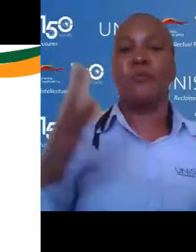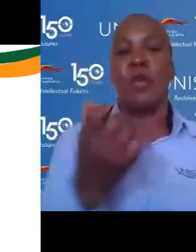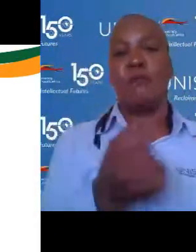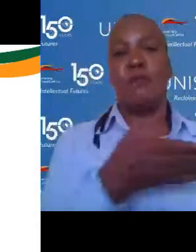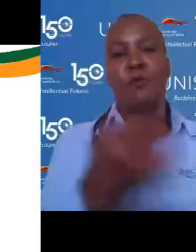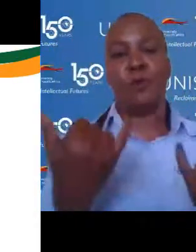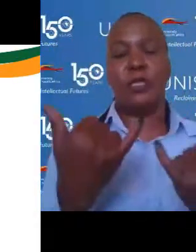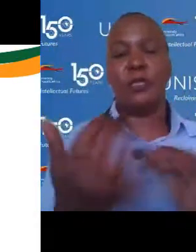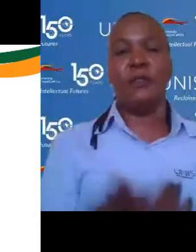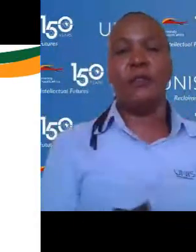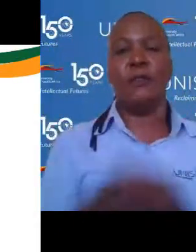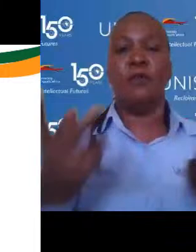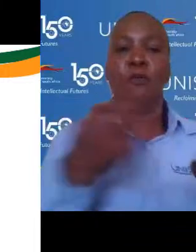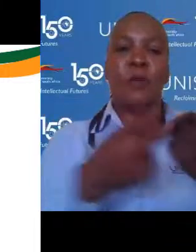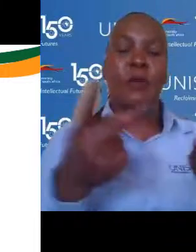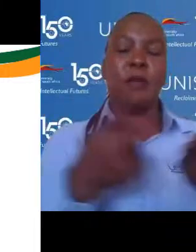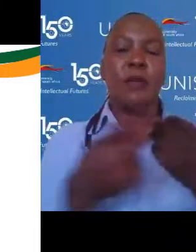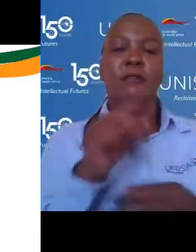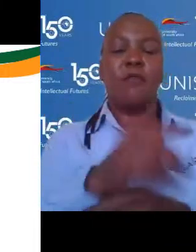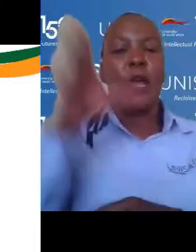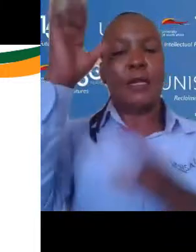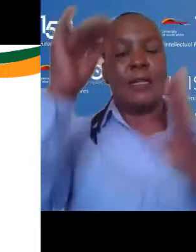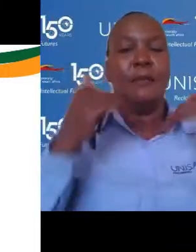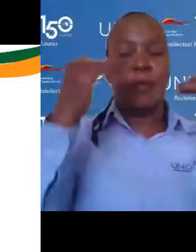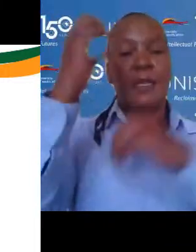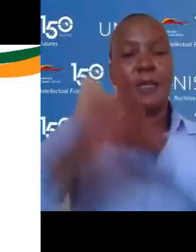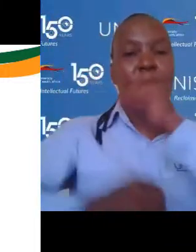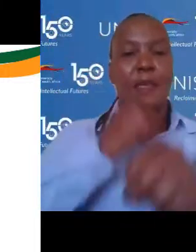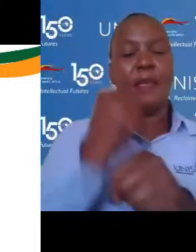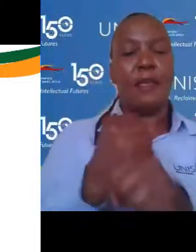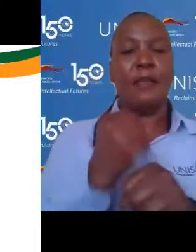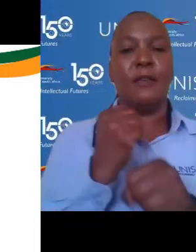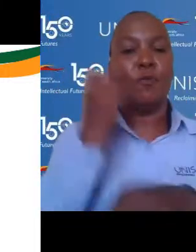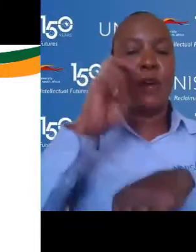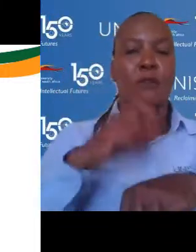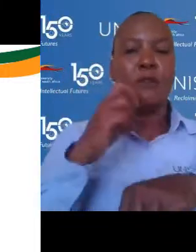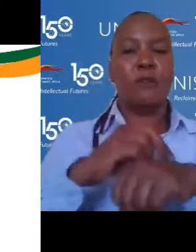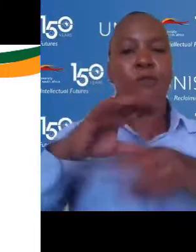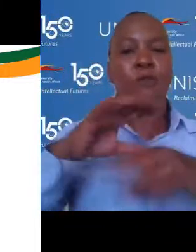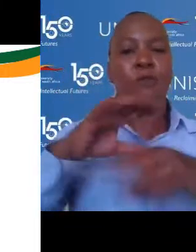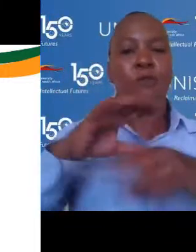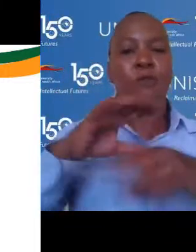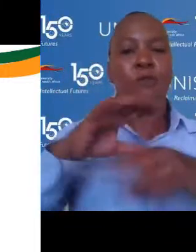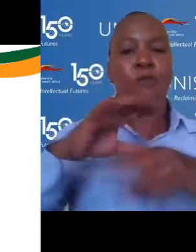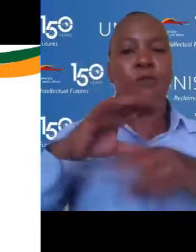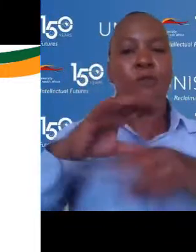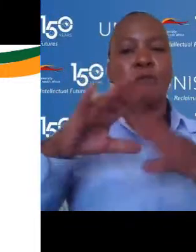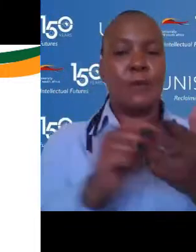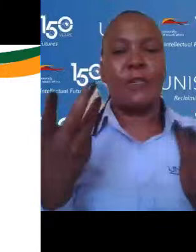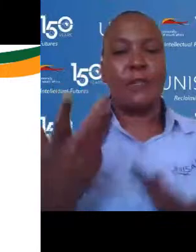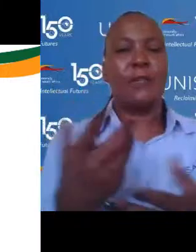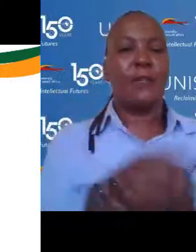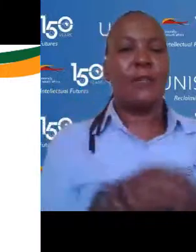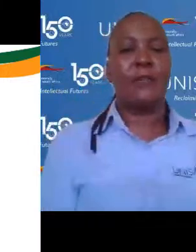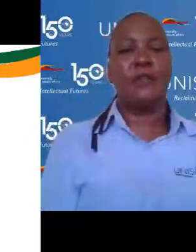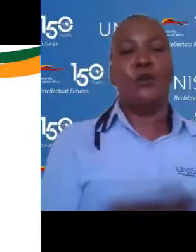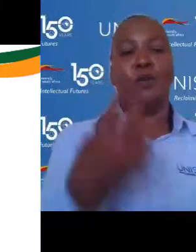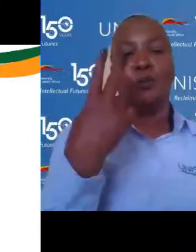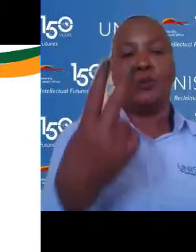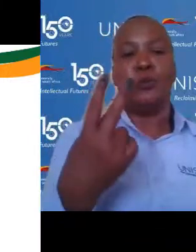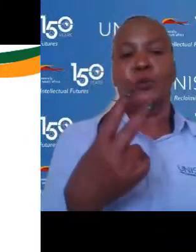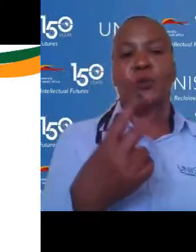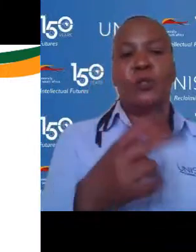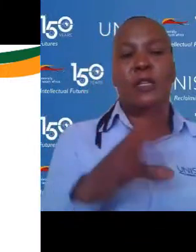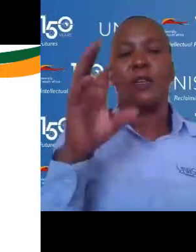To prepare for the academic year, you are required to complete 2 zero-credit modules, and these courses